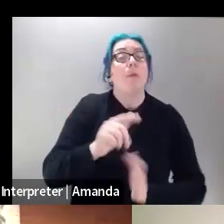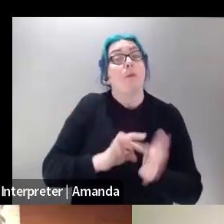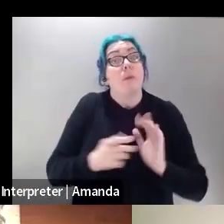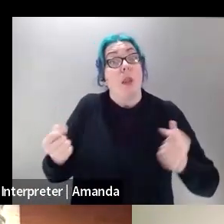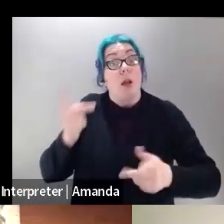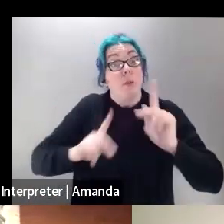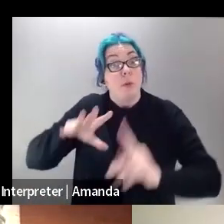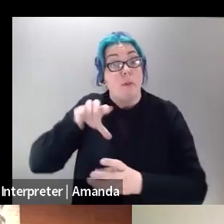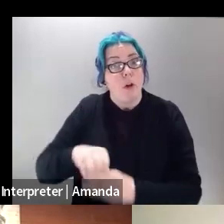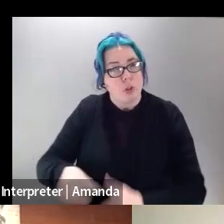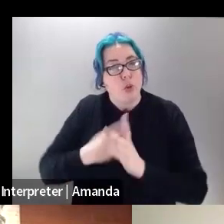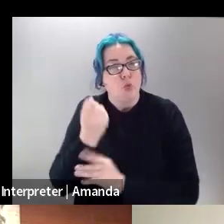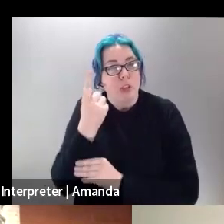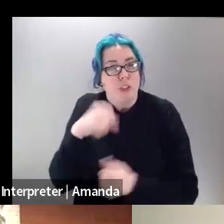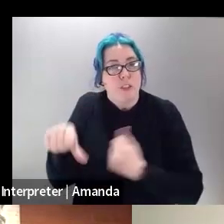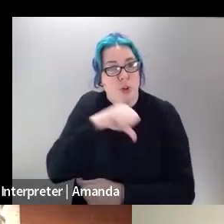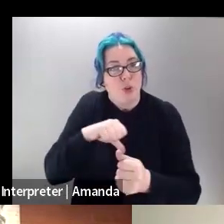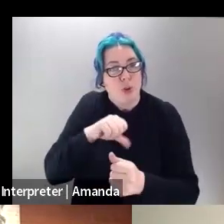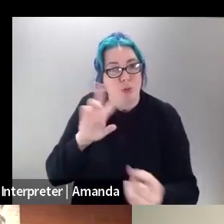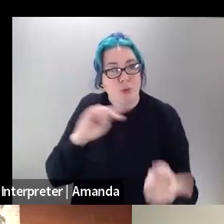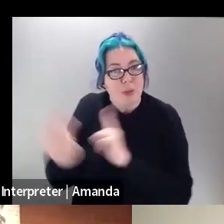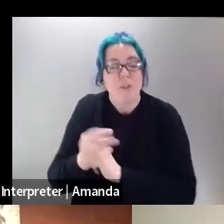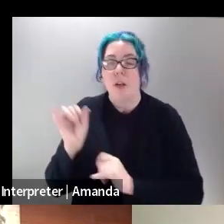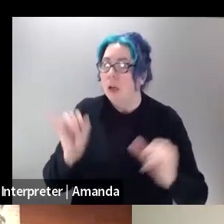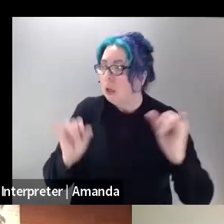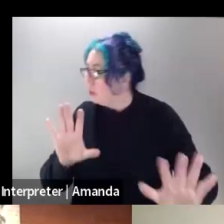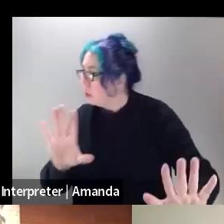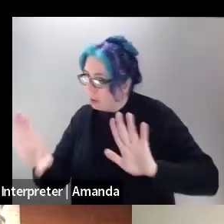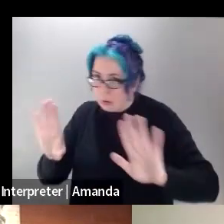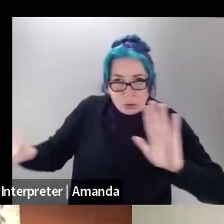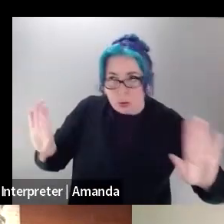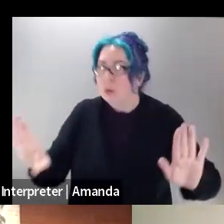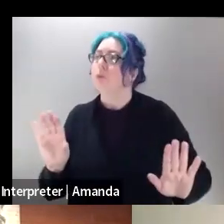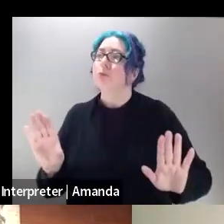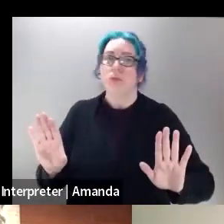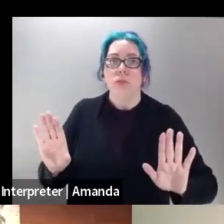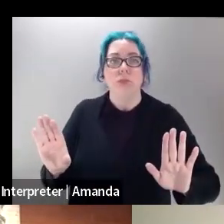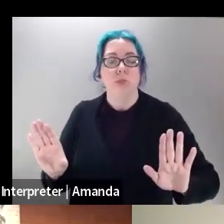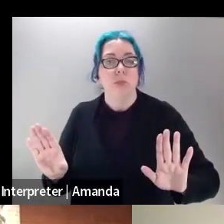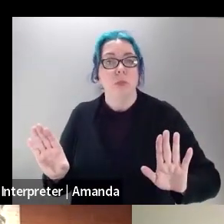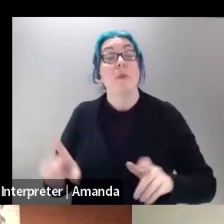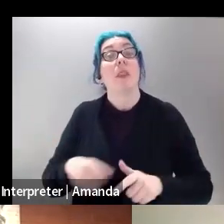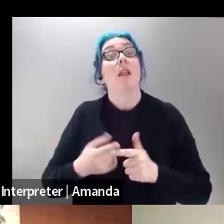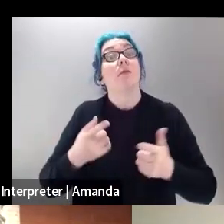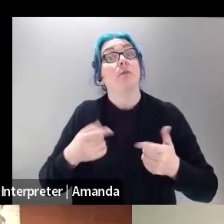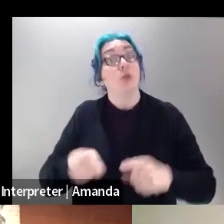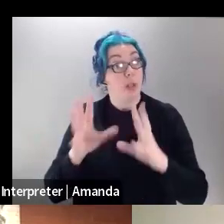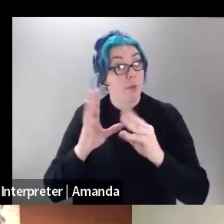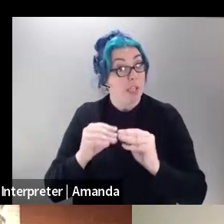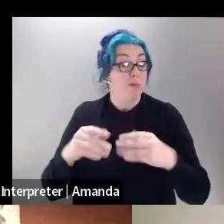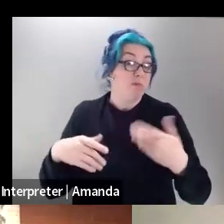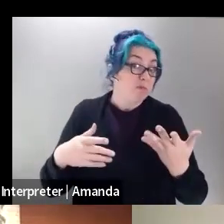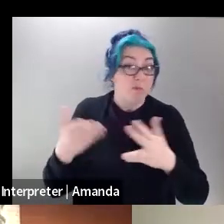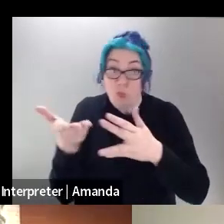material that we're going to contend with as a group. And then informally, sometimes on the coffee breaks or at the mixer at the end